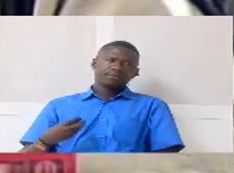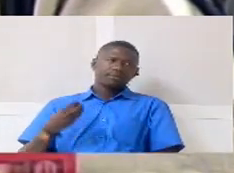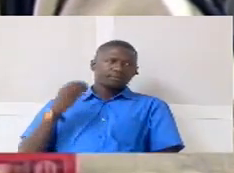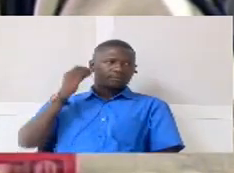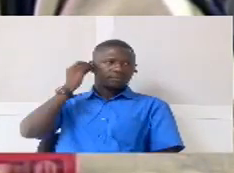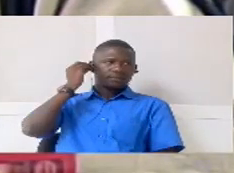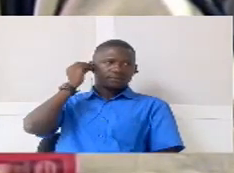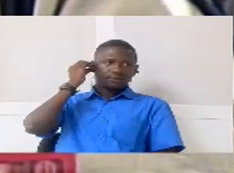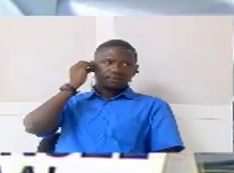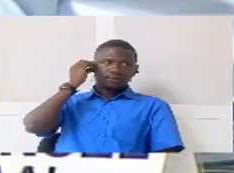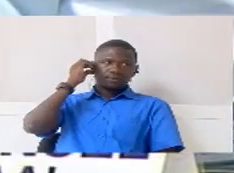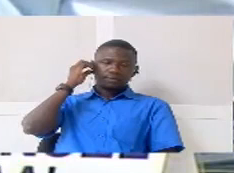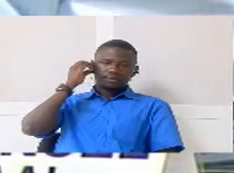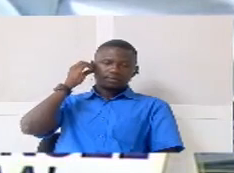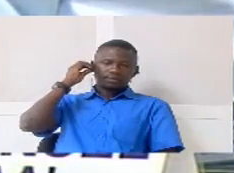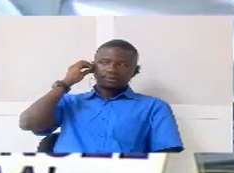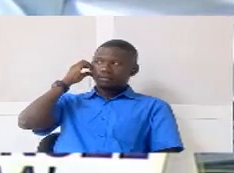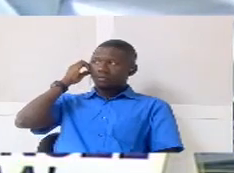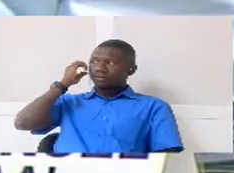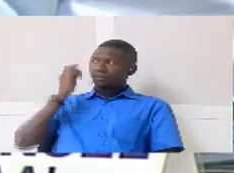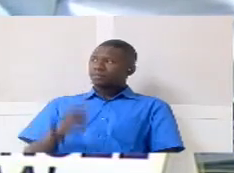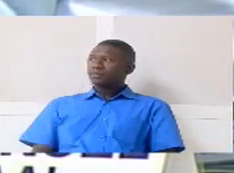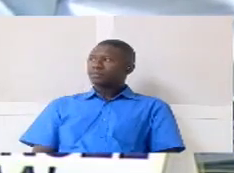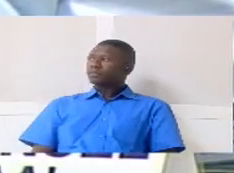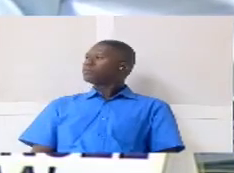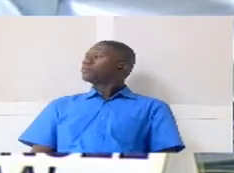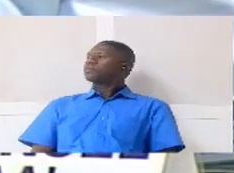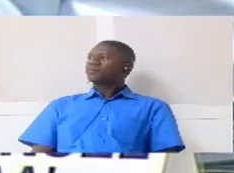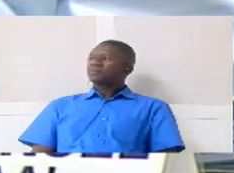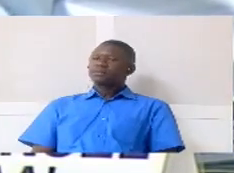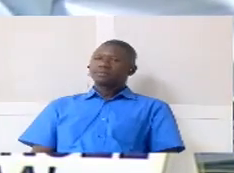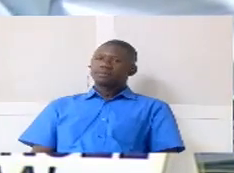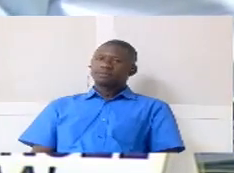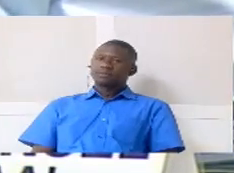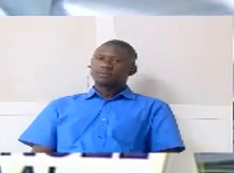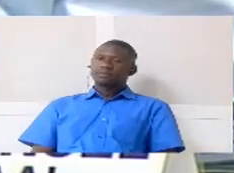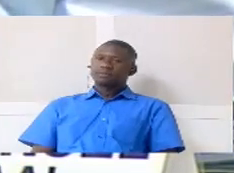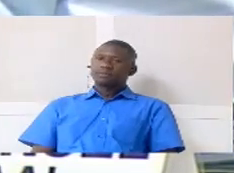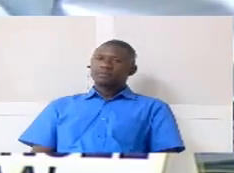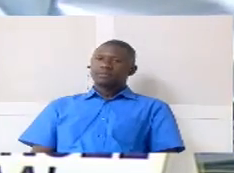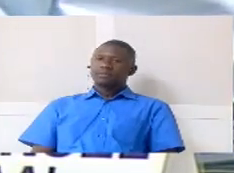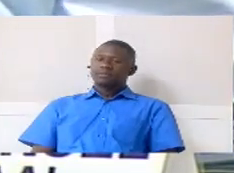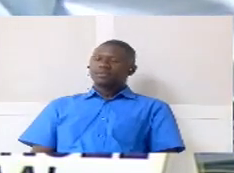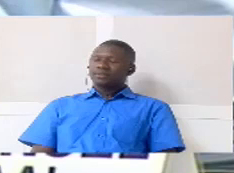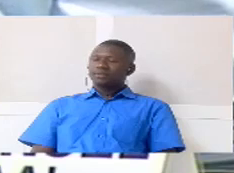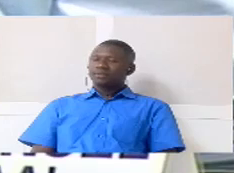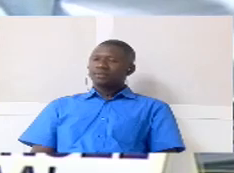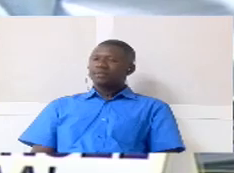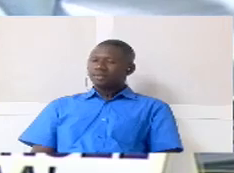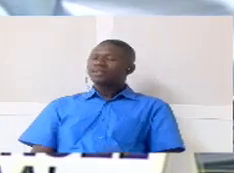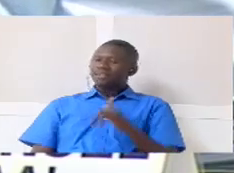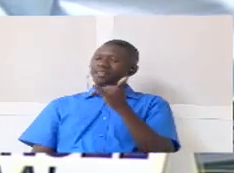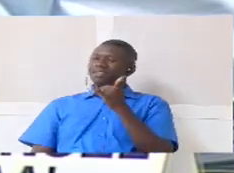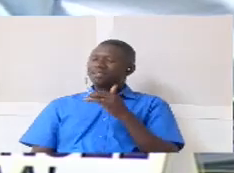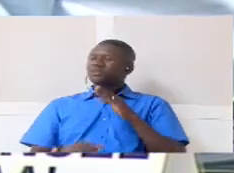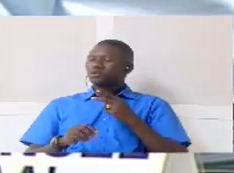did not matter. As a child growing up, that's what we used to hear about depot, education no matter. But maybe it was also